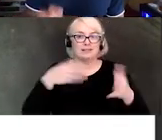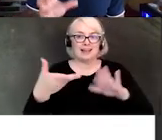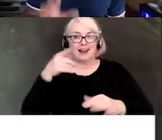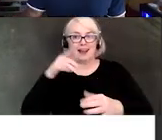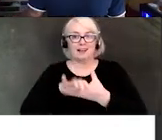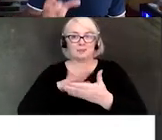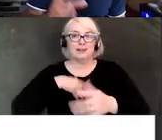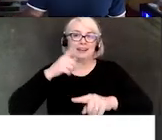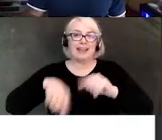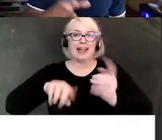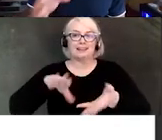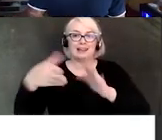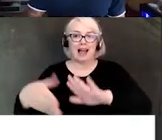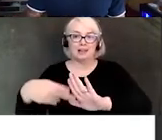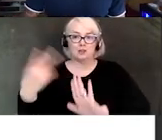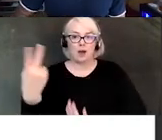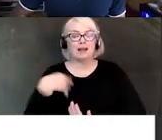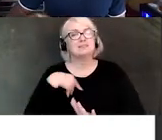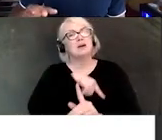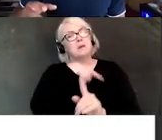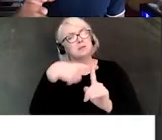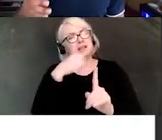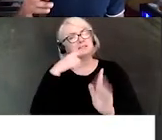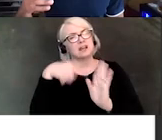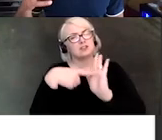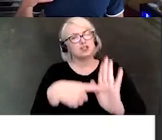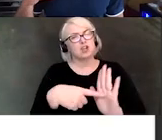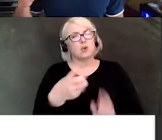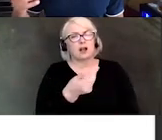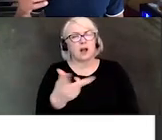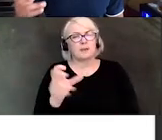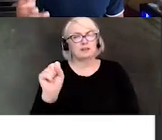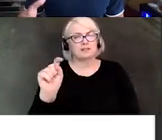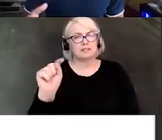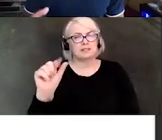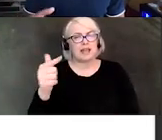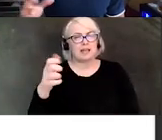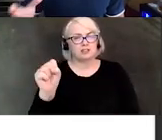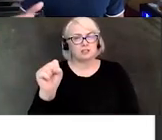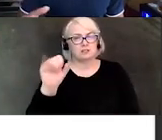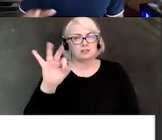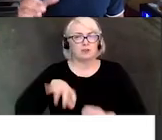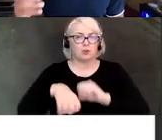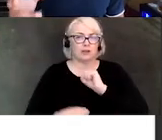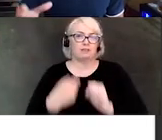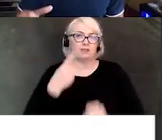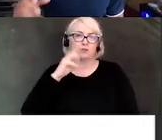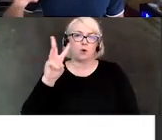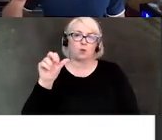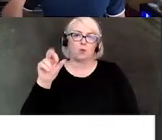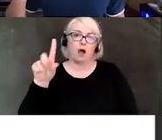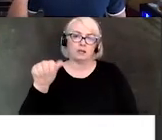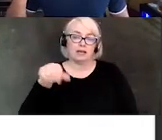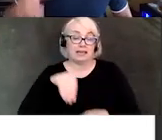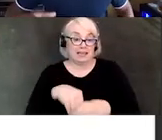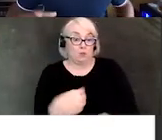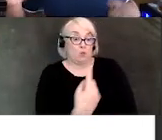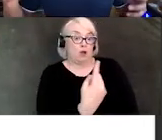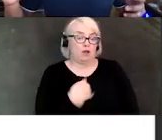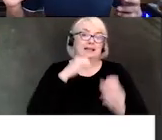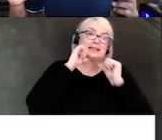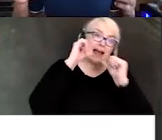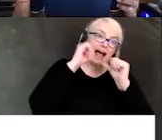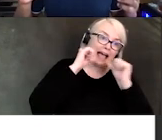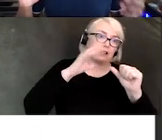couple of different stages of grief for Wanda in one. And, you know, it was the, it was the, you know, the denial and the bargaining and then, you know, the